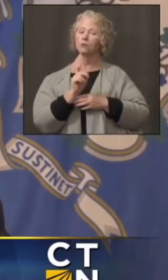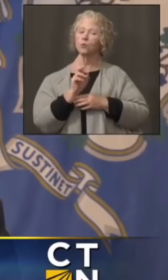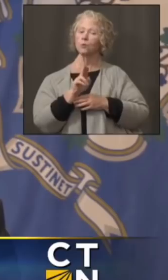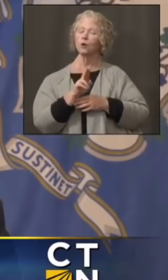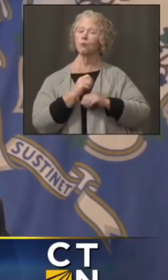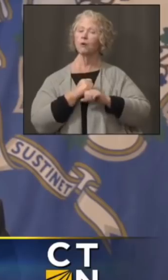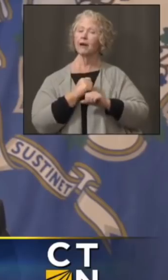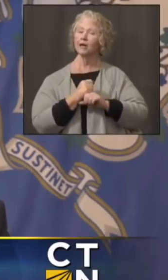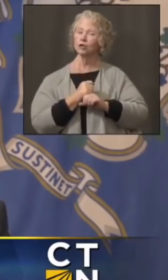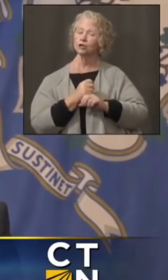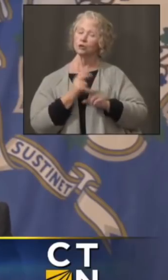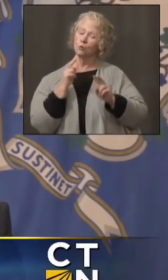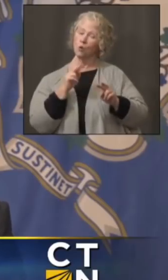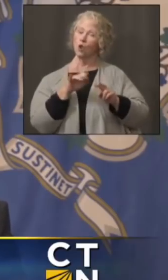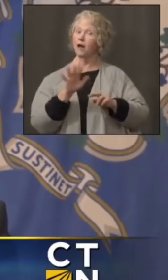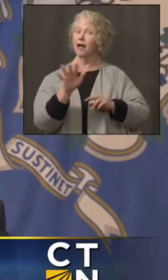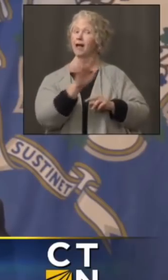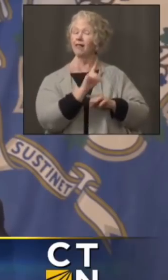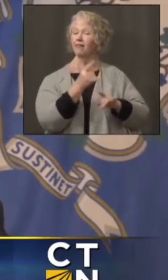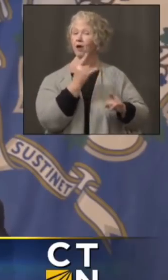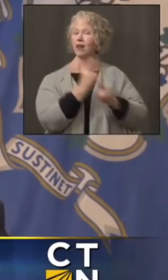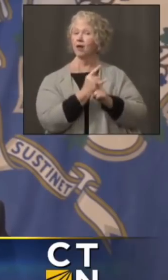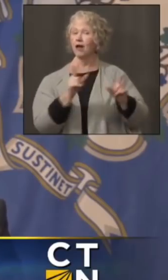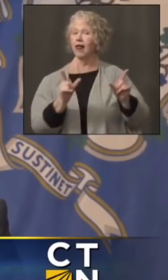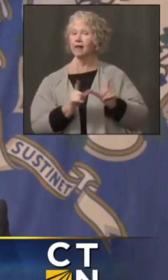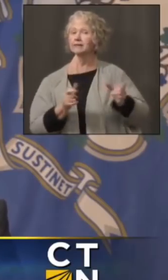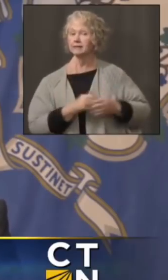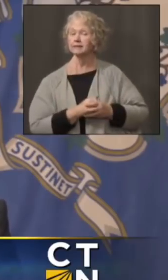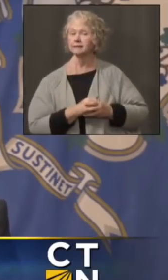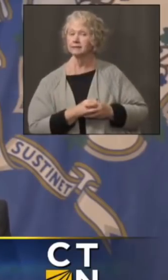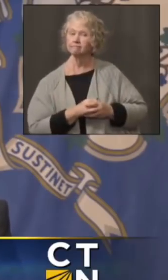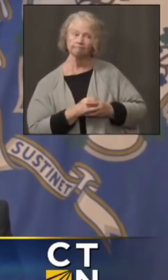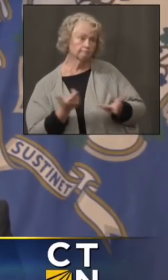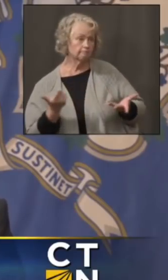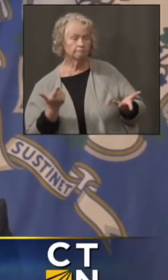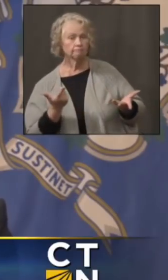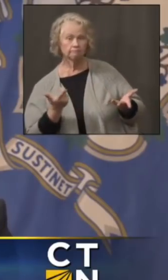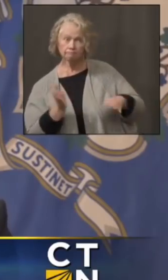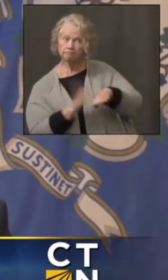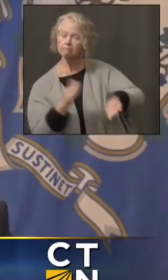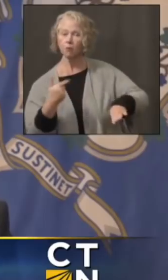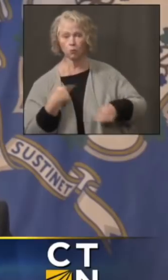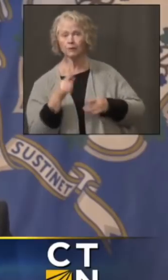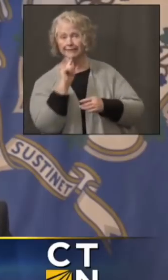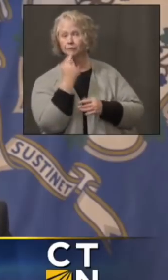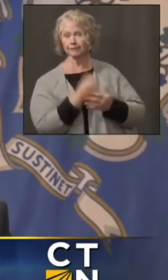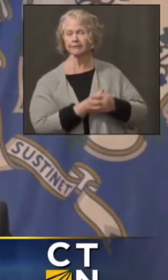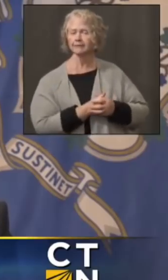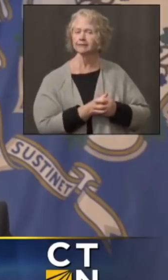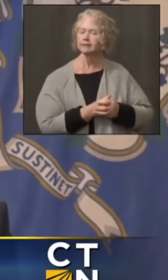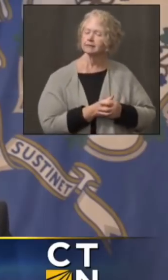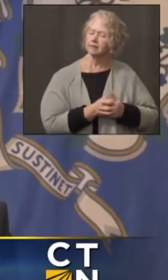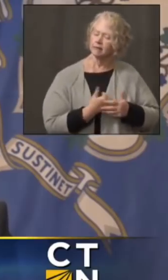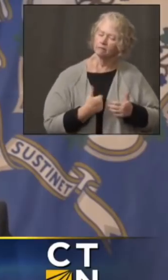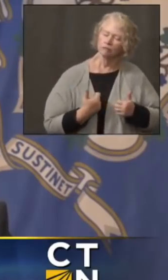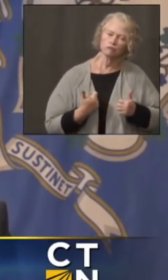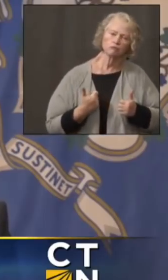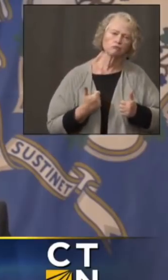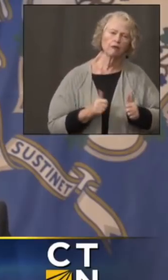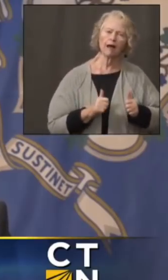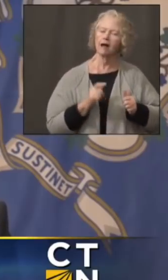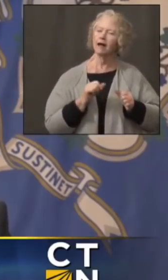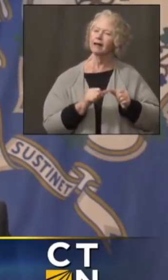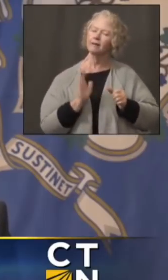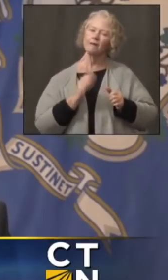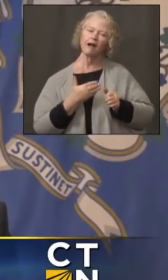there to, again, show that we're serious about enforcement. I'm doing everything I can to keep our economy going.